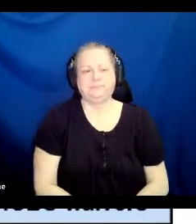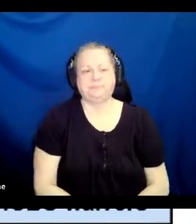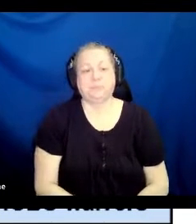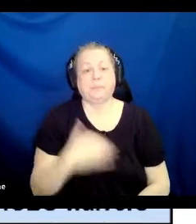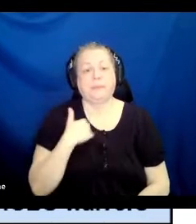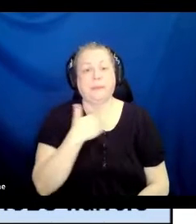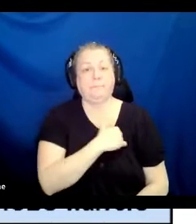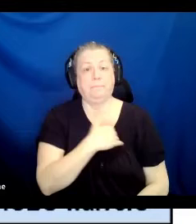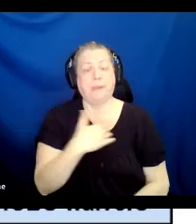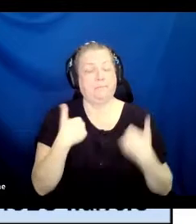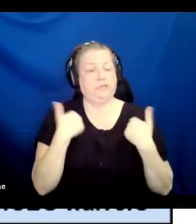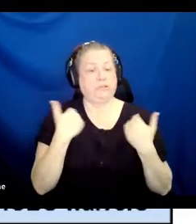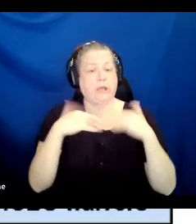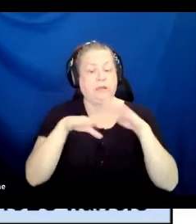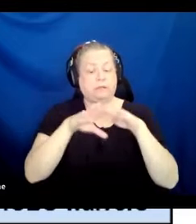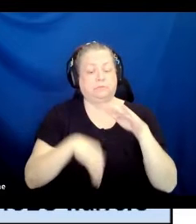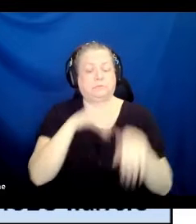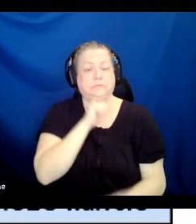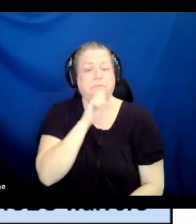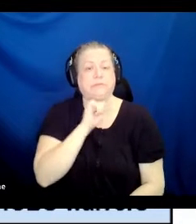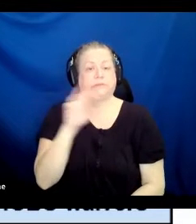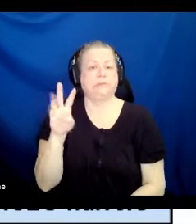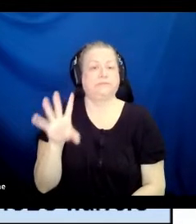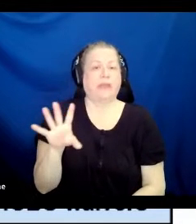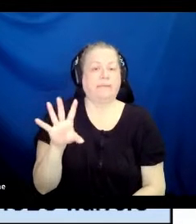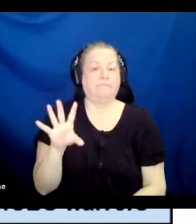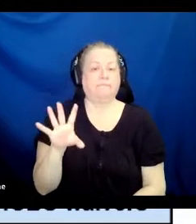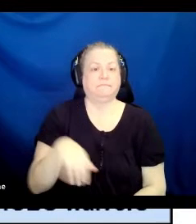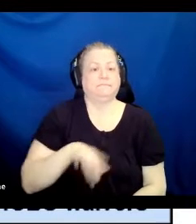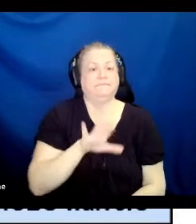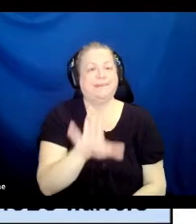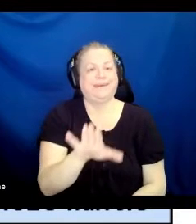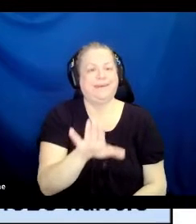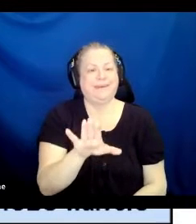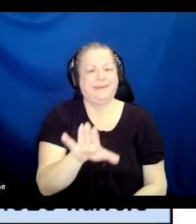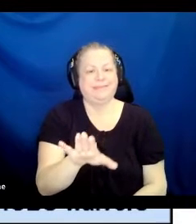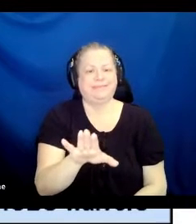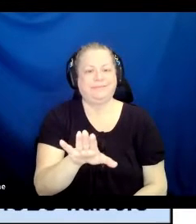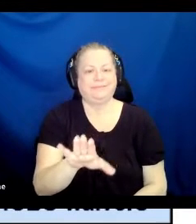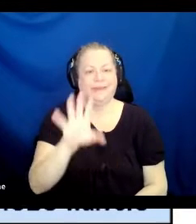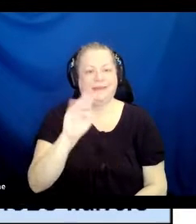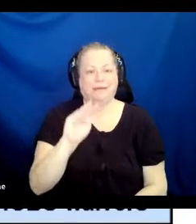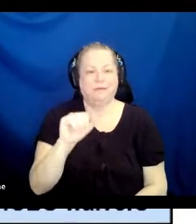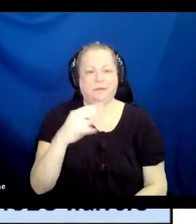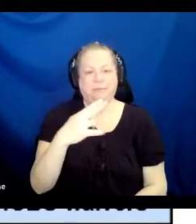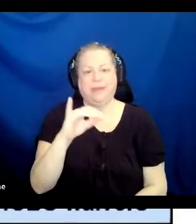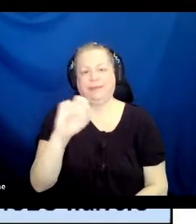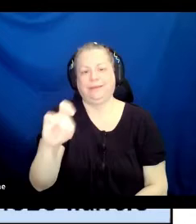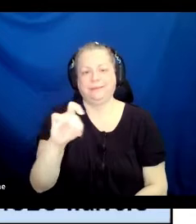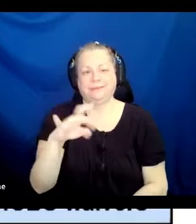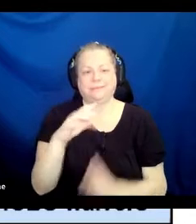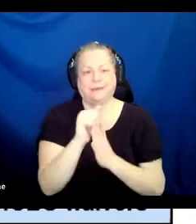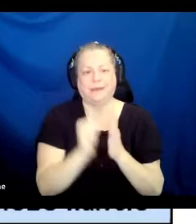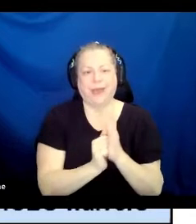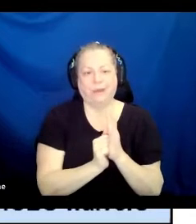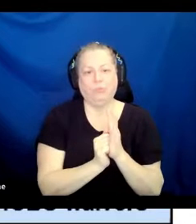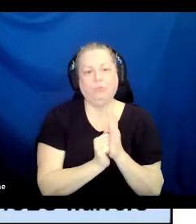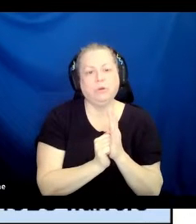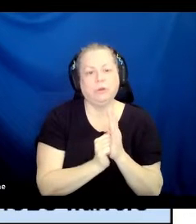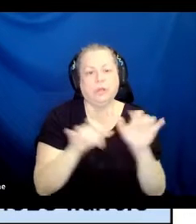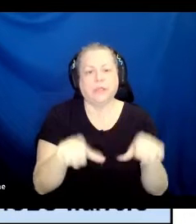members under age 65 years old, their HIX account is the easiest way to update their contact